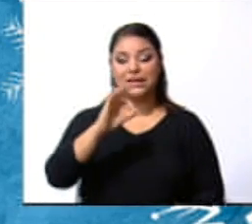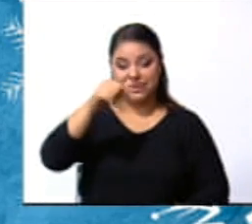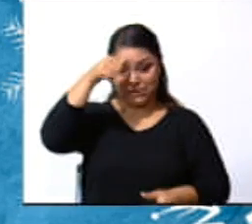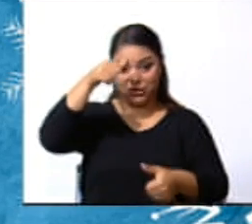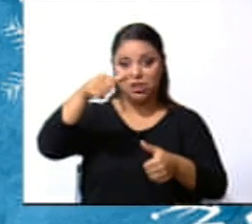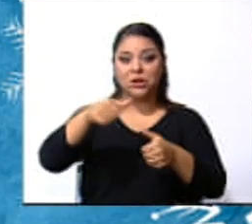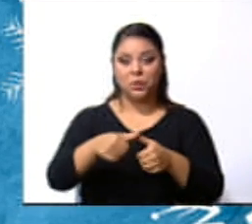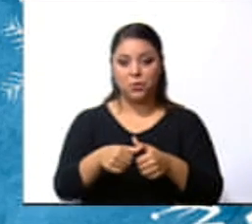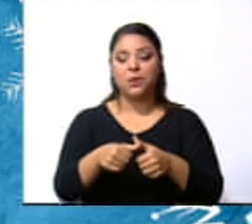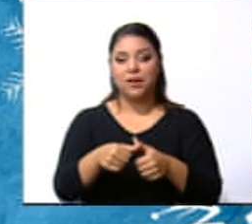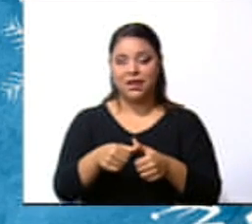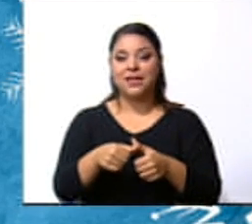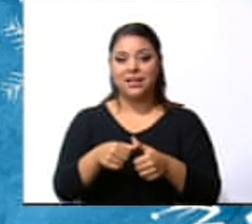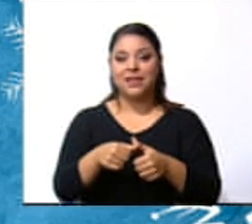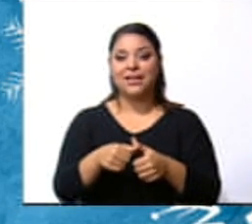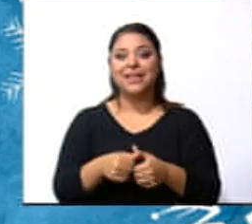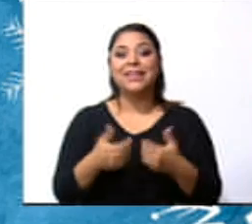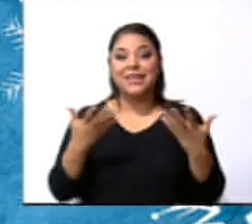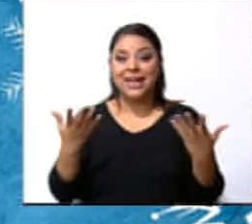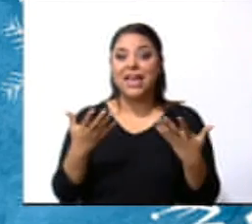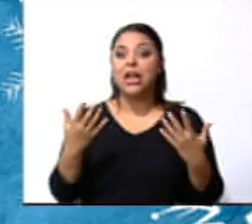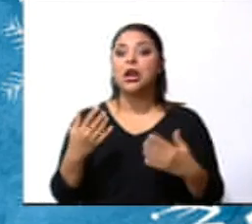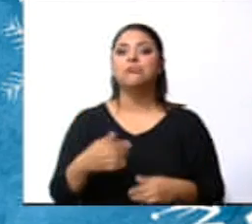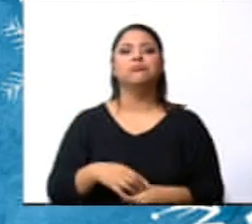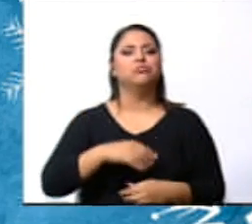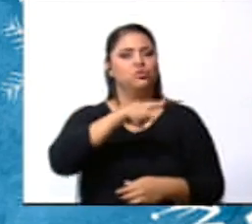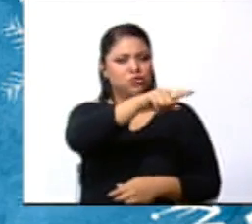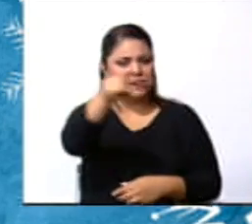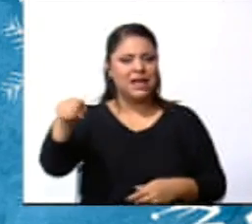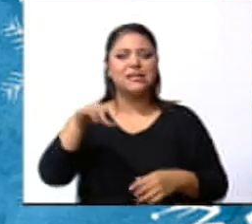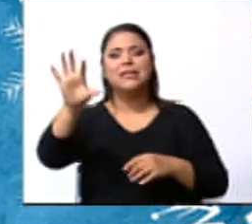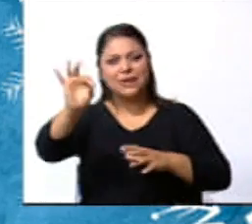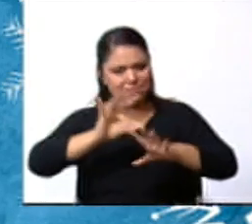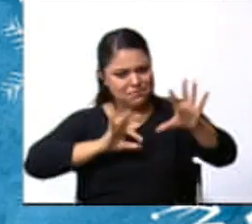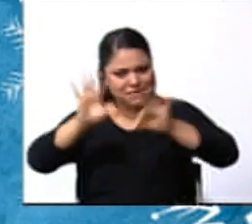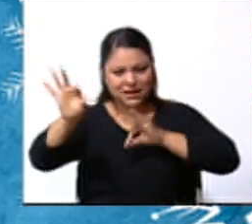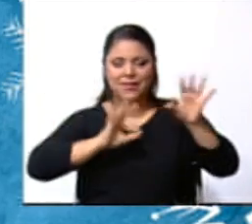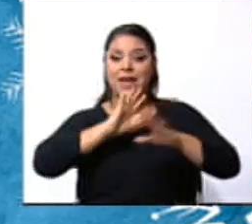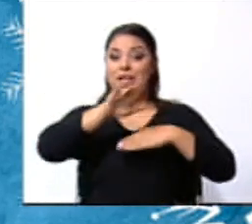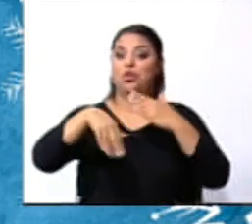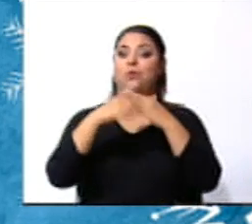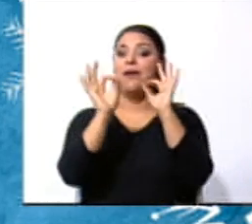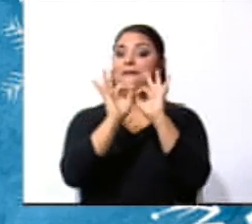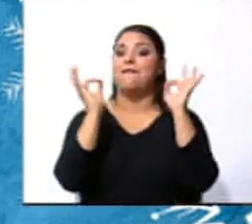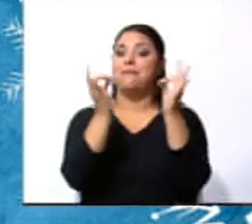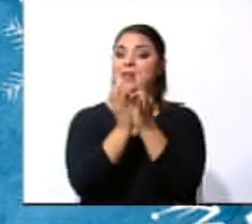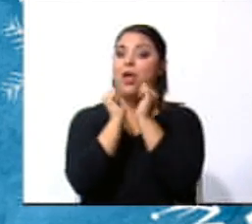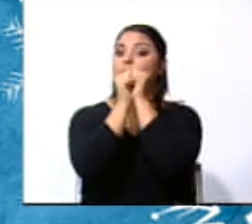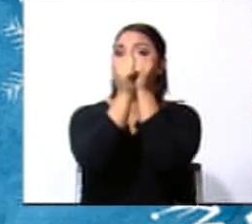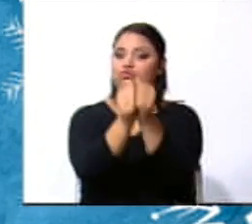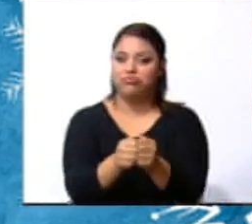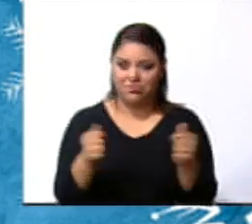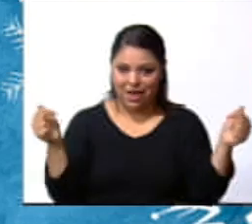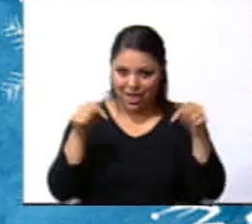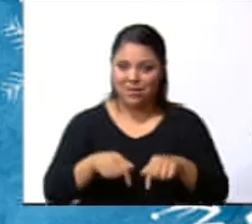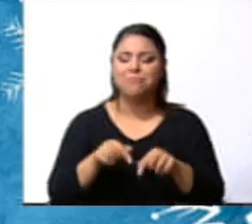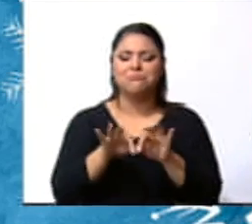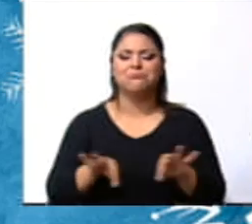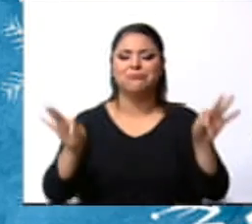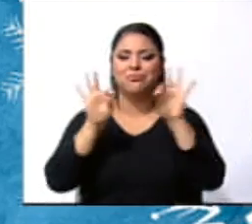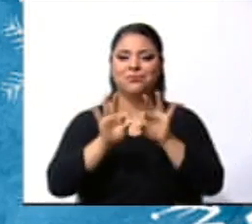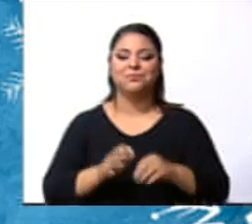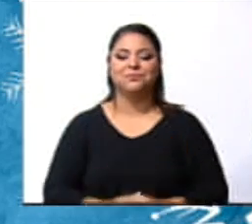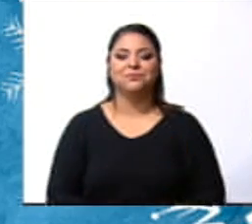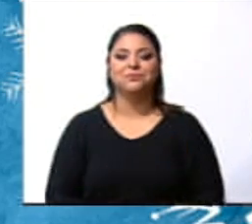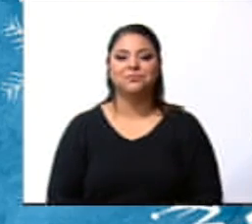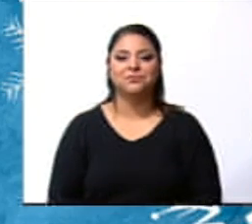remember that we want to invite the whole family to please come here and join us. That's very important. And